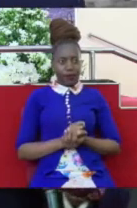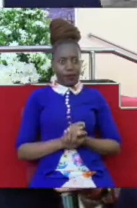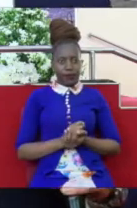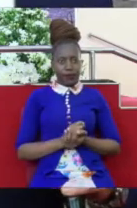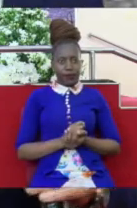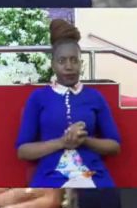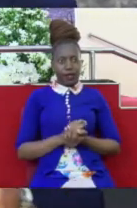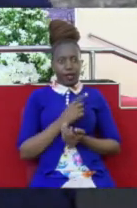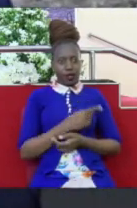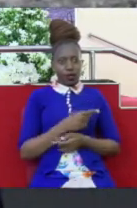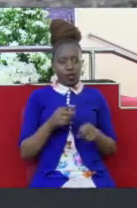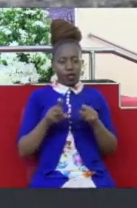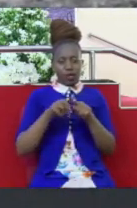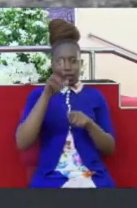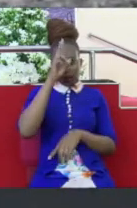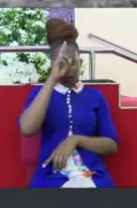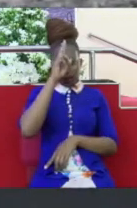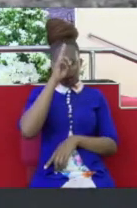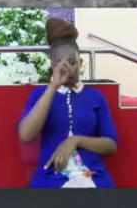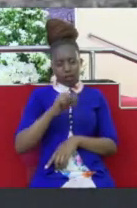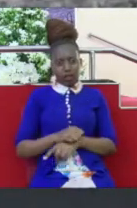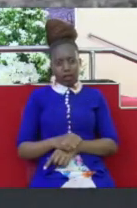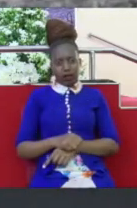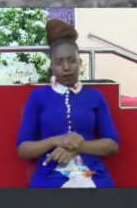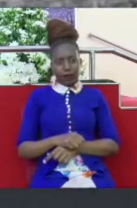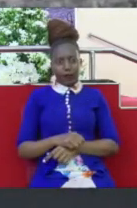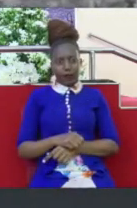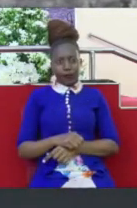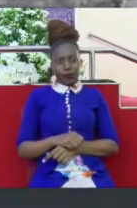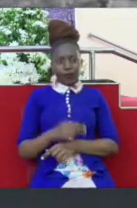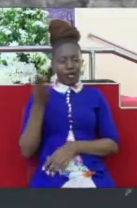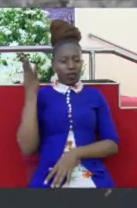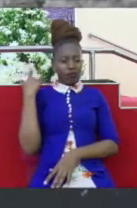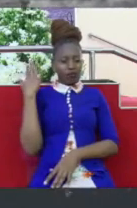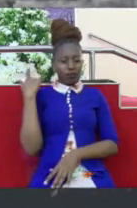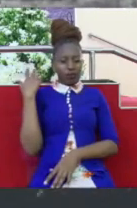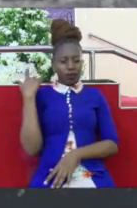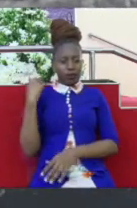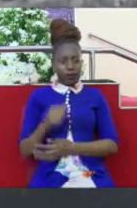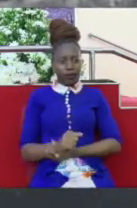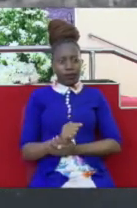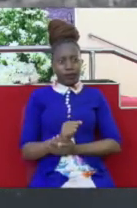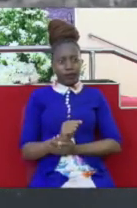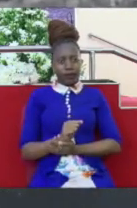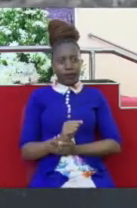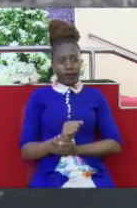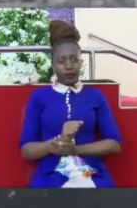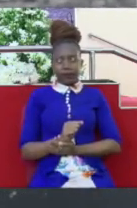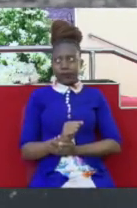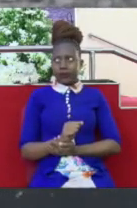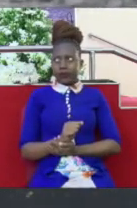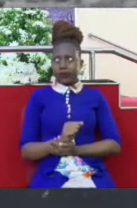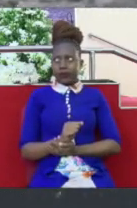kama askari, and I was a policeman also, na kuwa yeye ni askari, early on, ambaye yuko, and I saw death, na